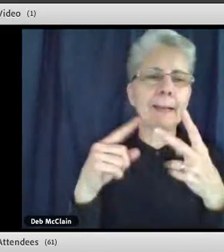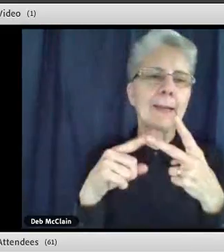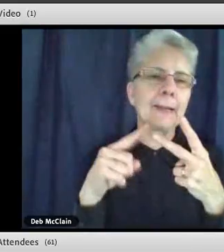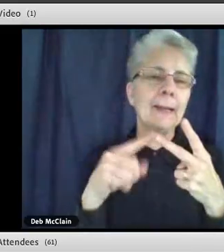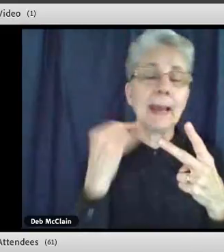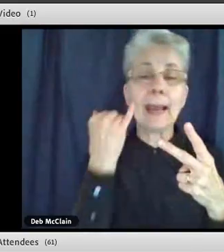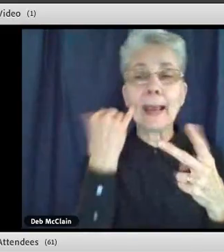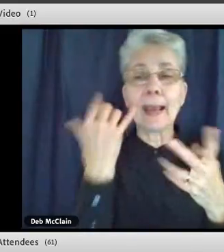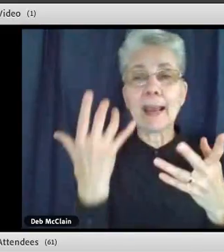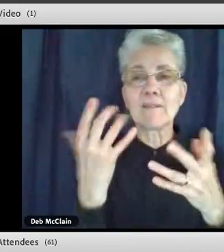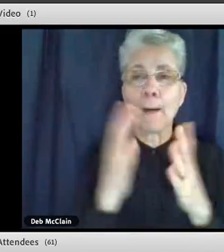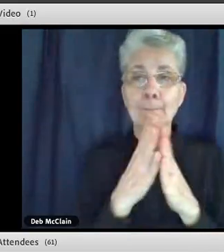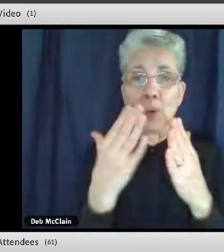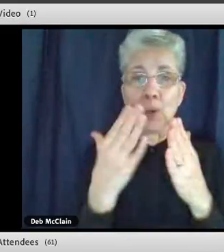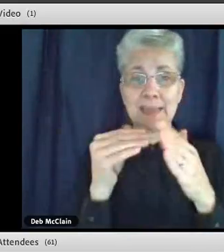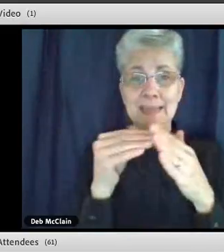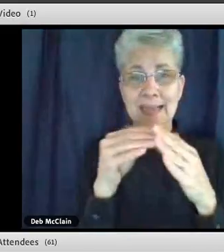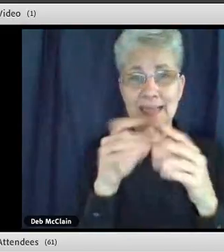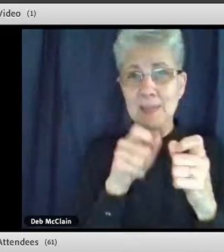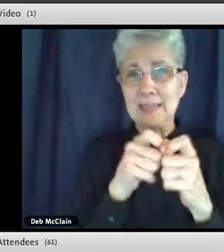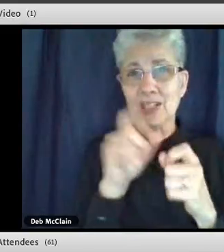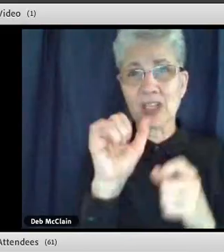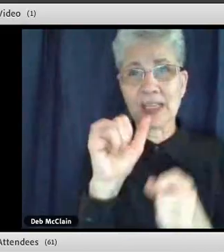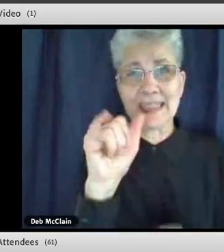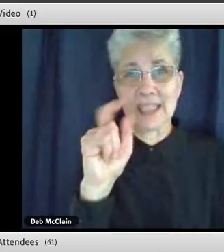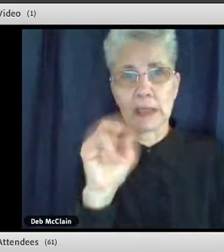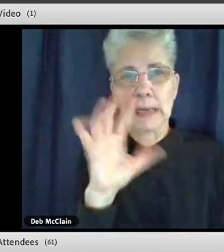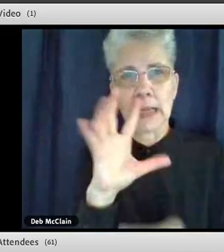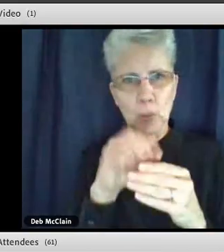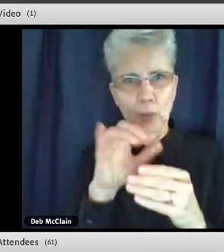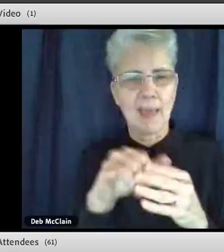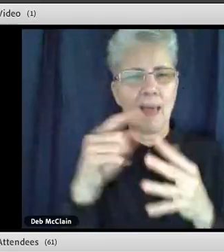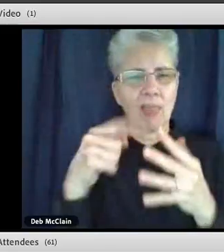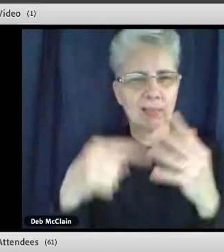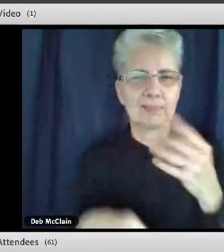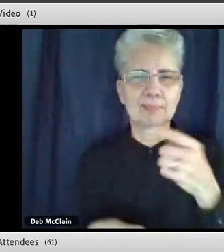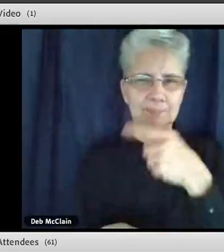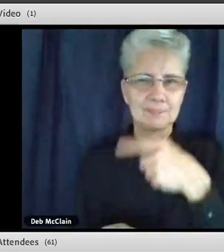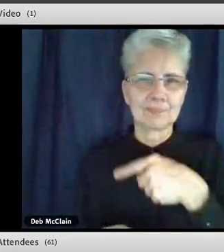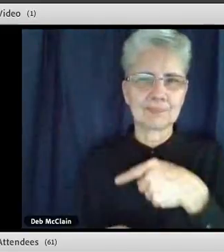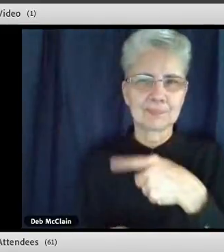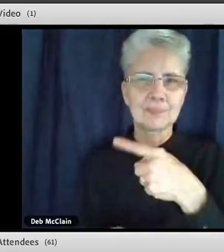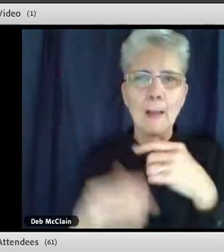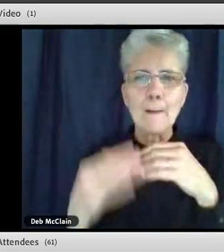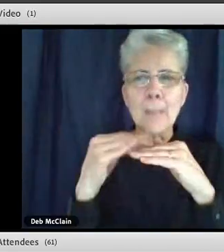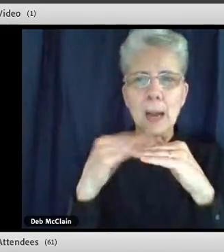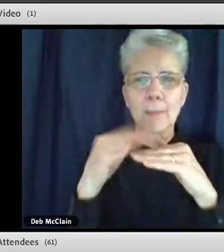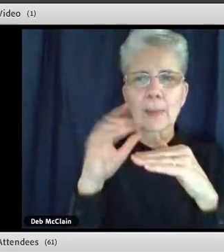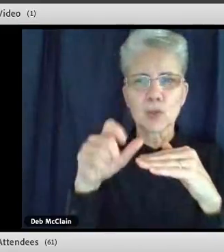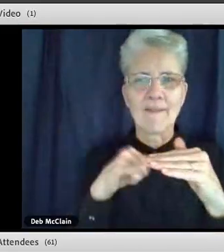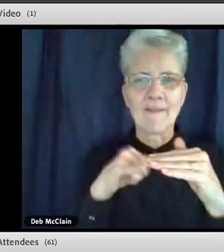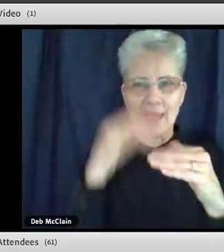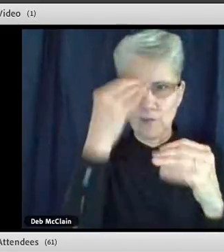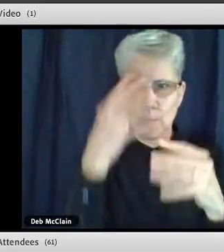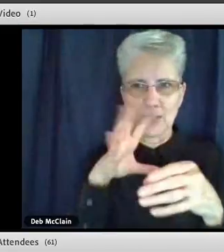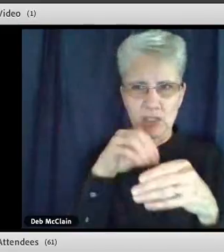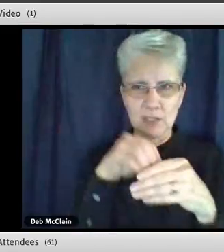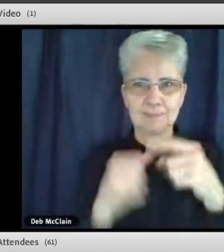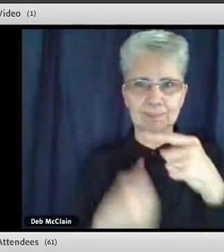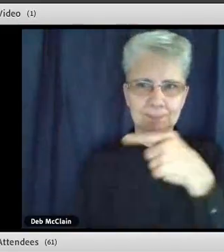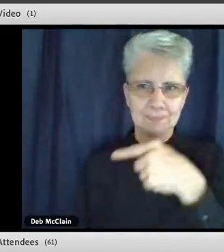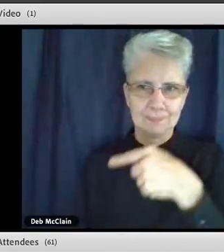a book is in a certain edition, include that, etc. Okay, so at minimum, we should have this information in the record